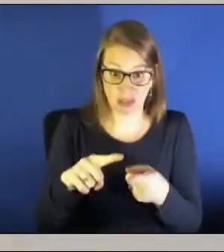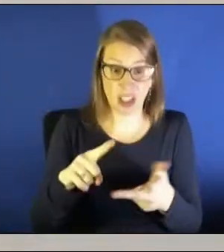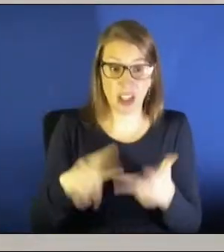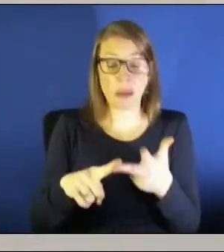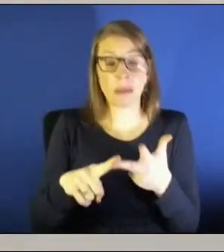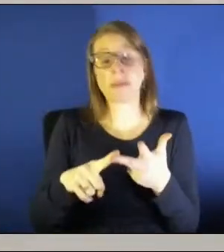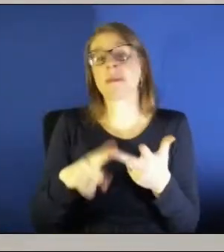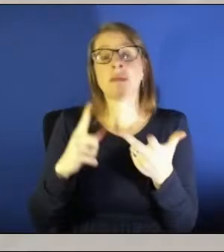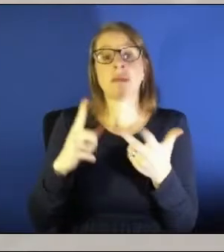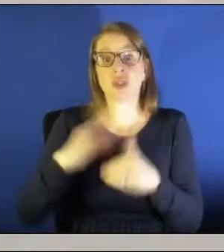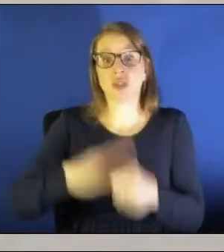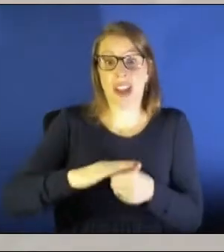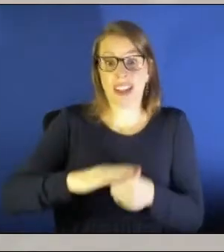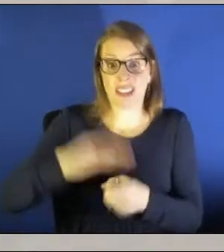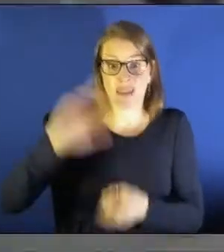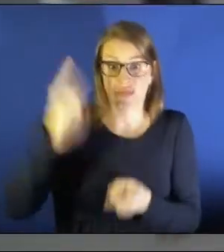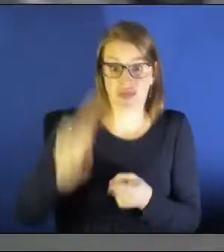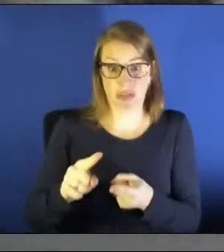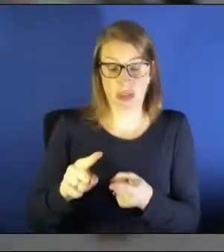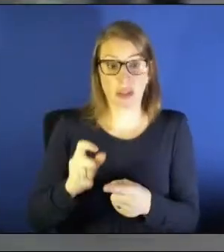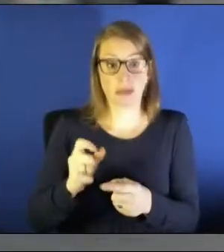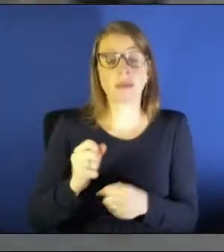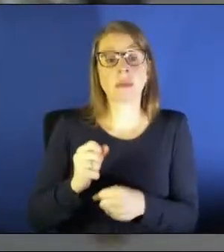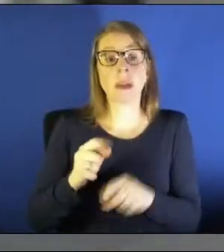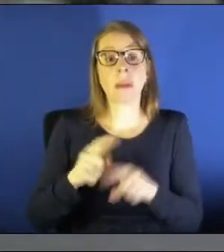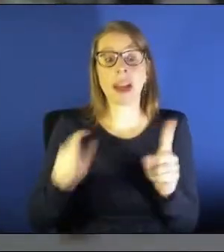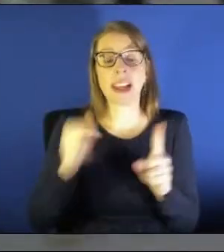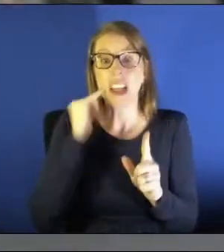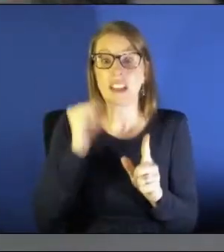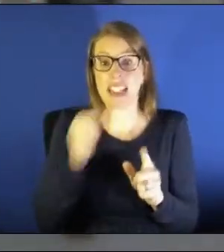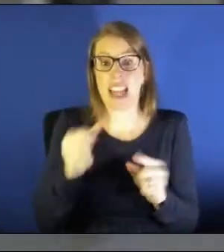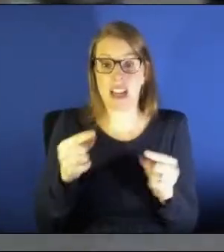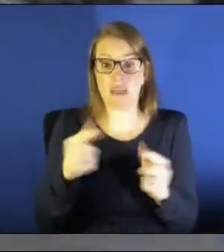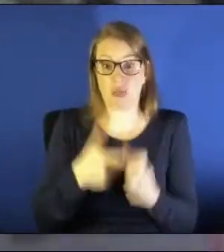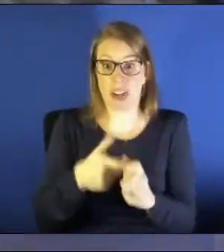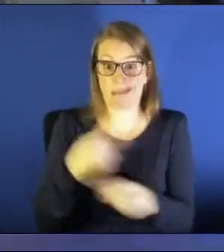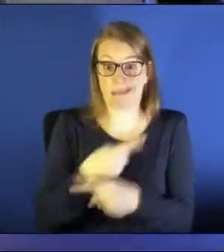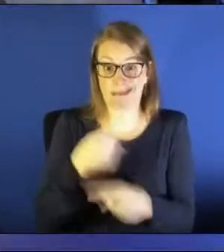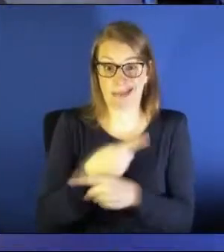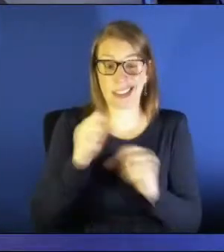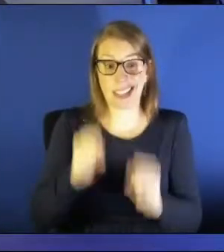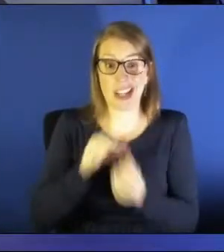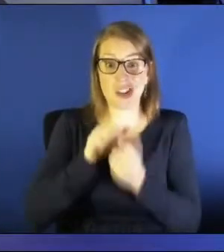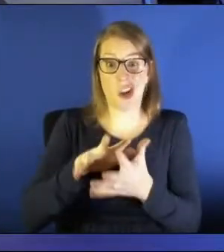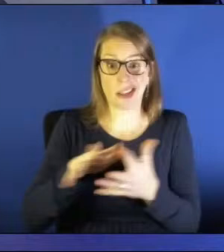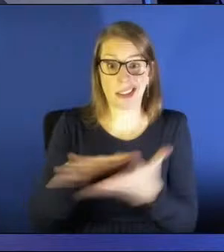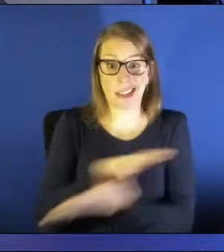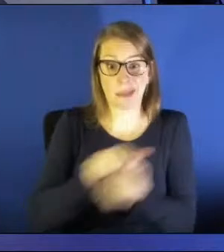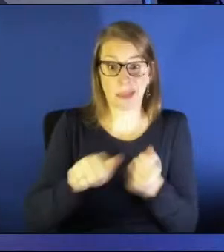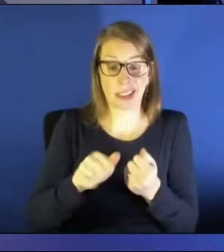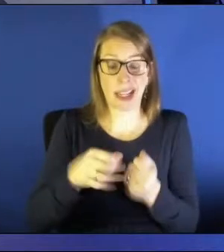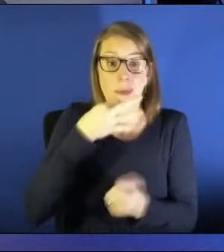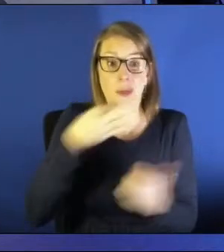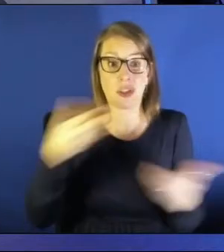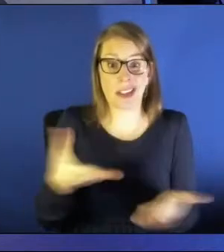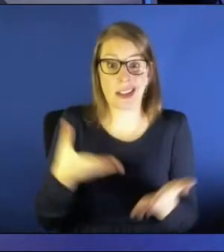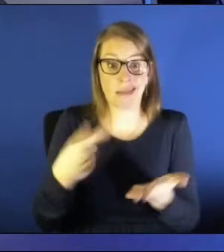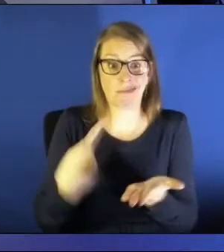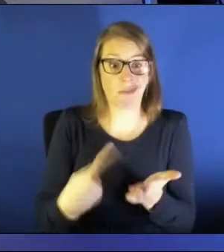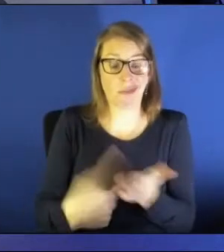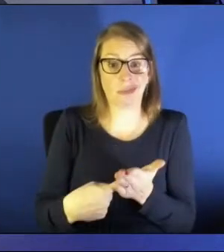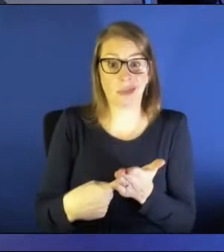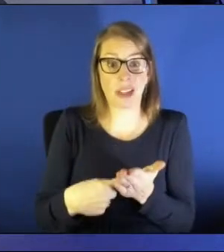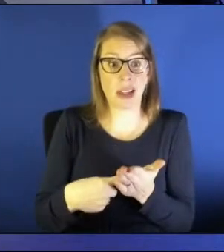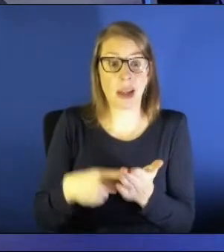the right foot, so to speak, it can cause major damage. And we've got the experts with us today joining me this morning to talk about marathon running